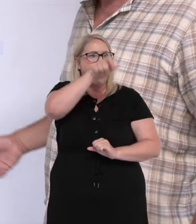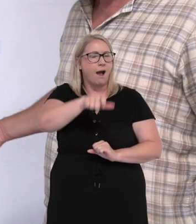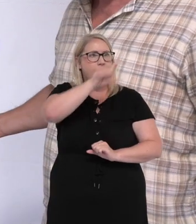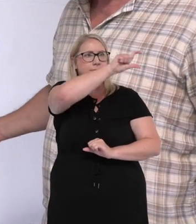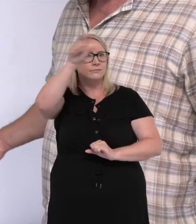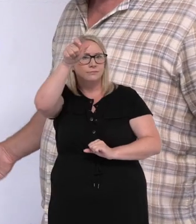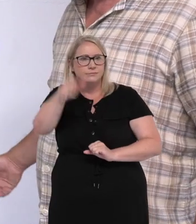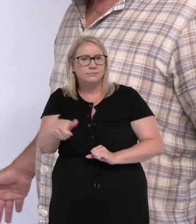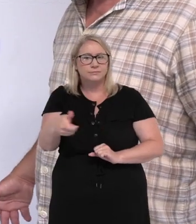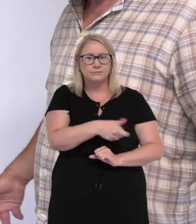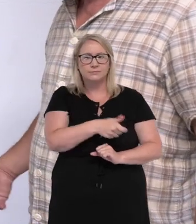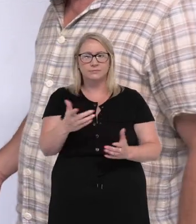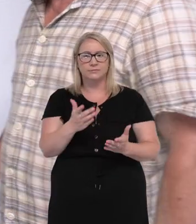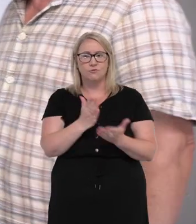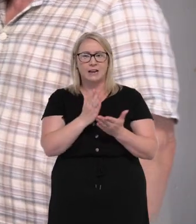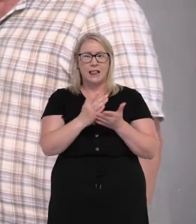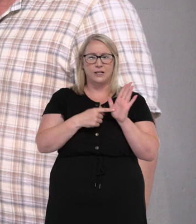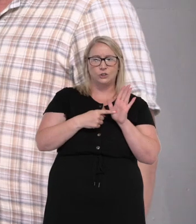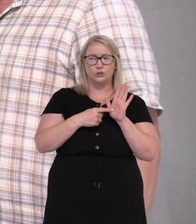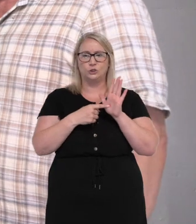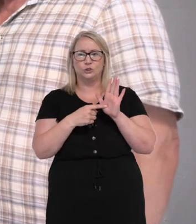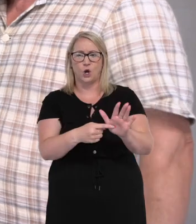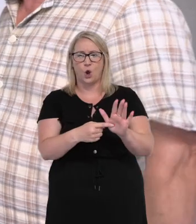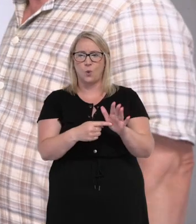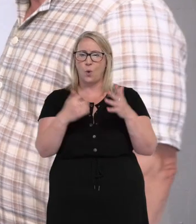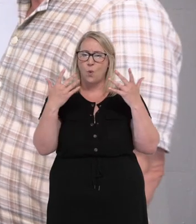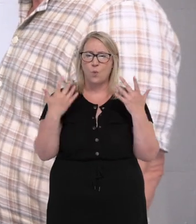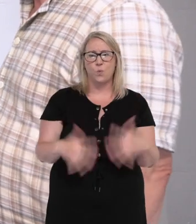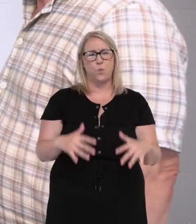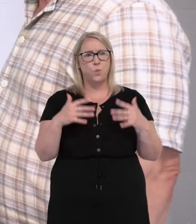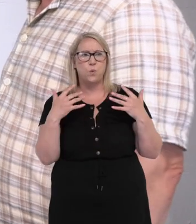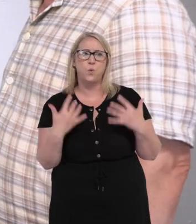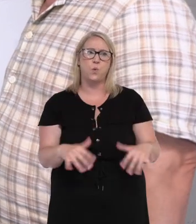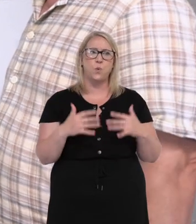and simple, and yet incredibly sophisticated, really.